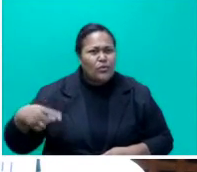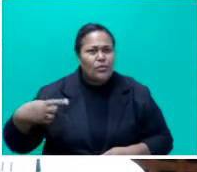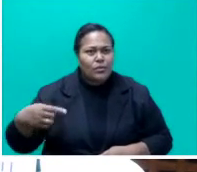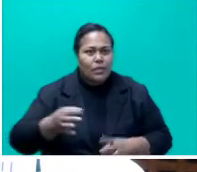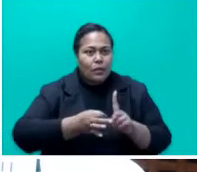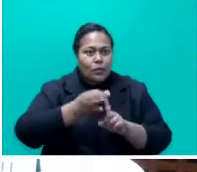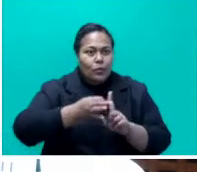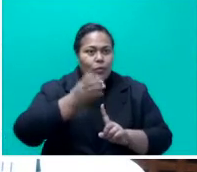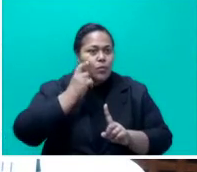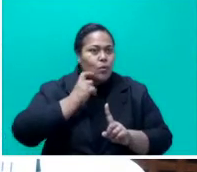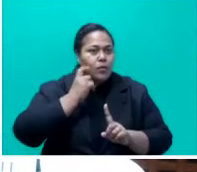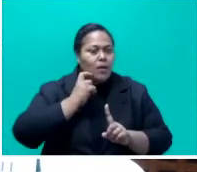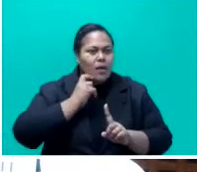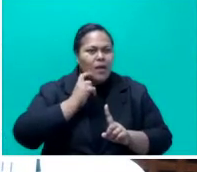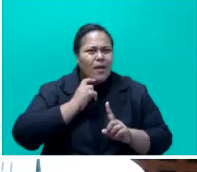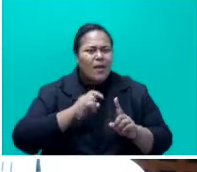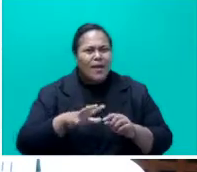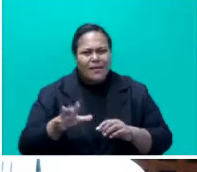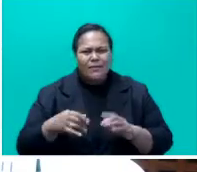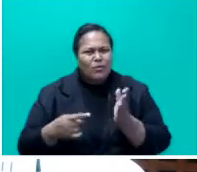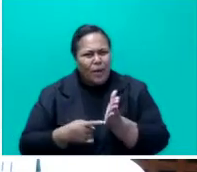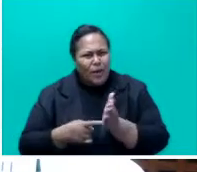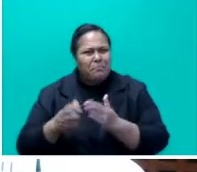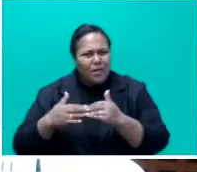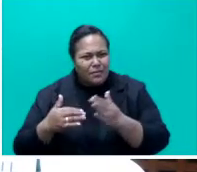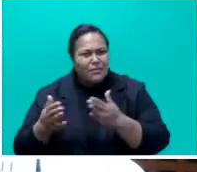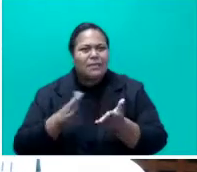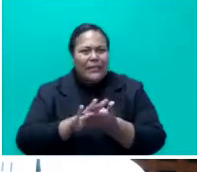sanitation in rural Fiji, Mr. Speaker.